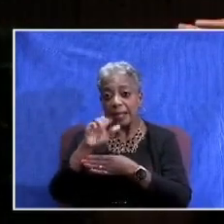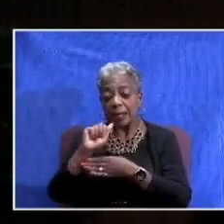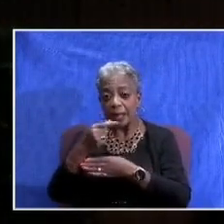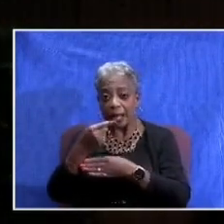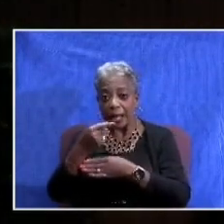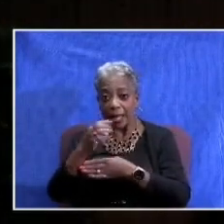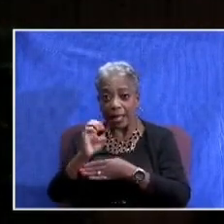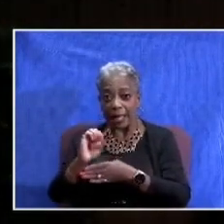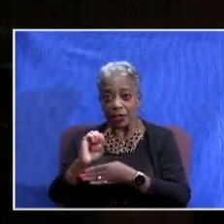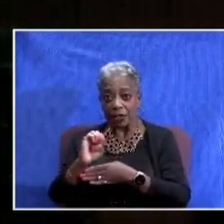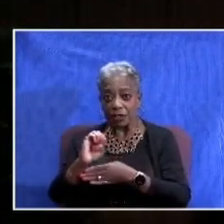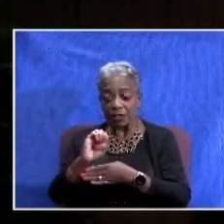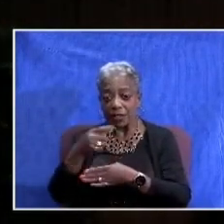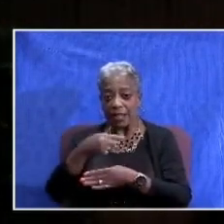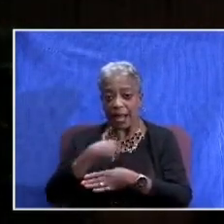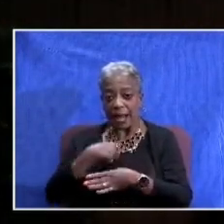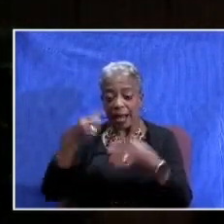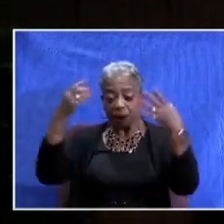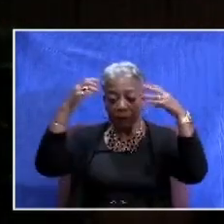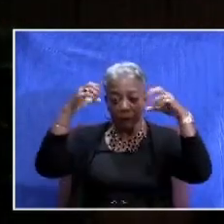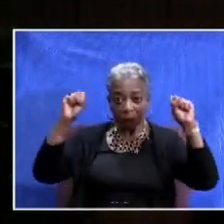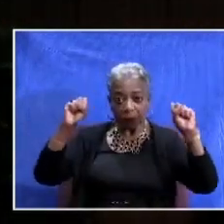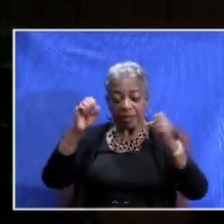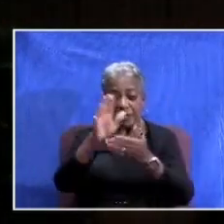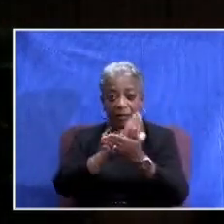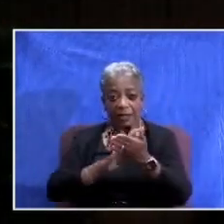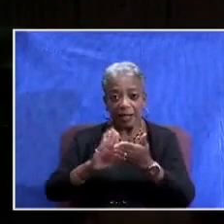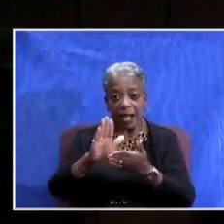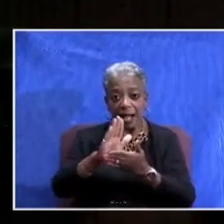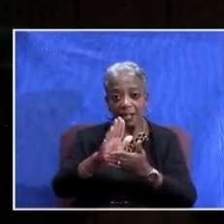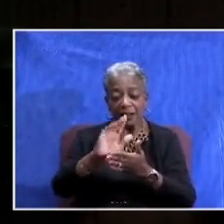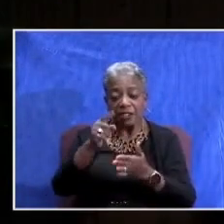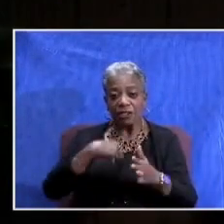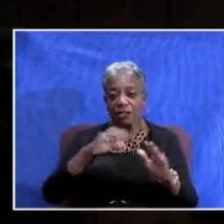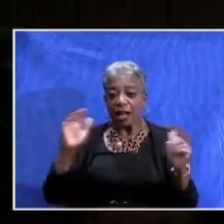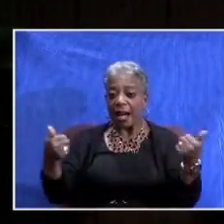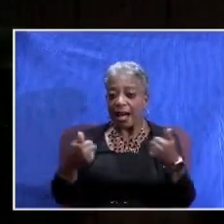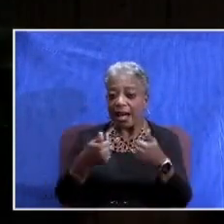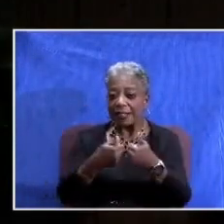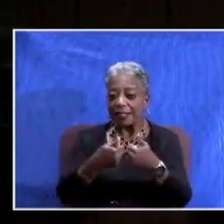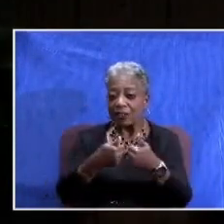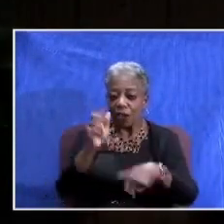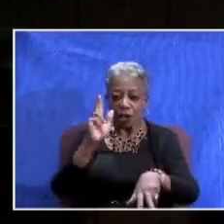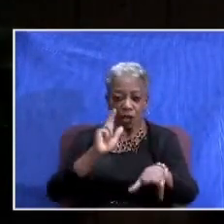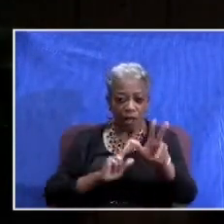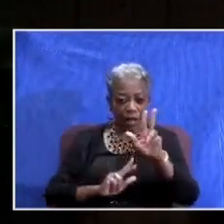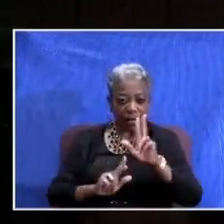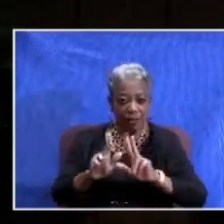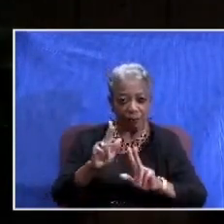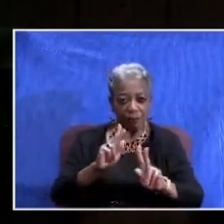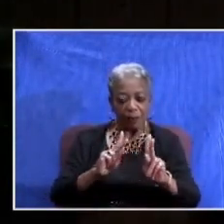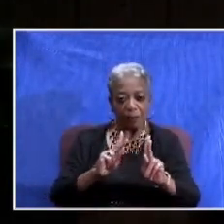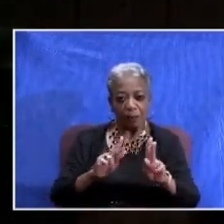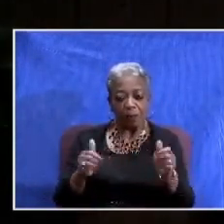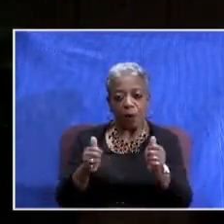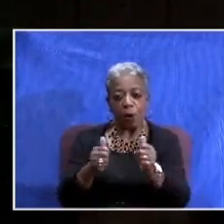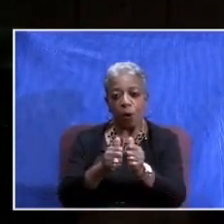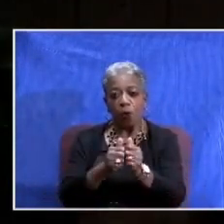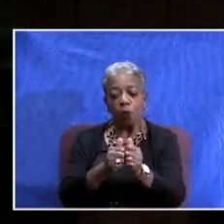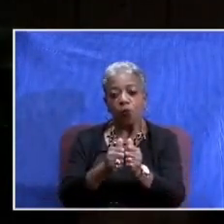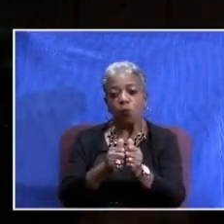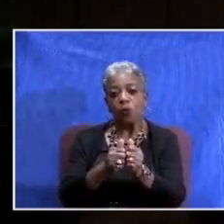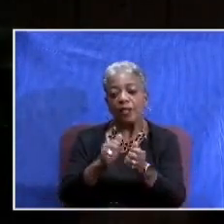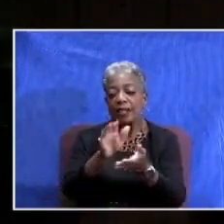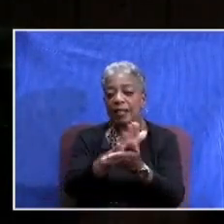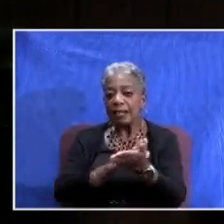to deal with this constantly because I dared to move outside the realm of the ecclesiastical and got into the scholastic and became a college, the